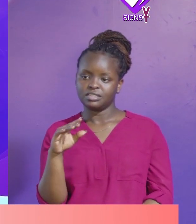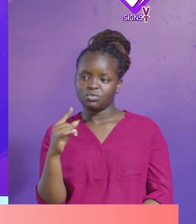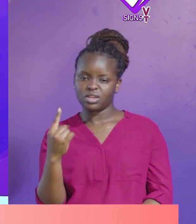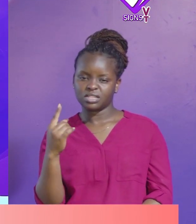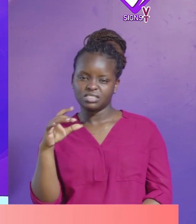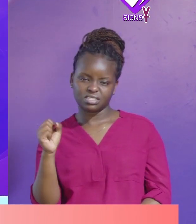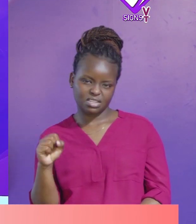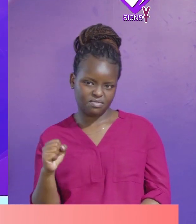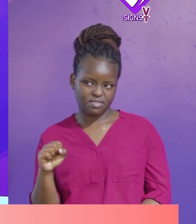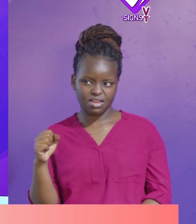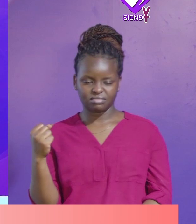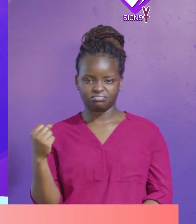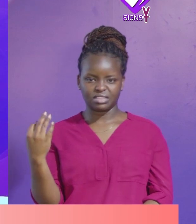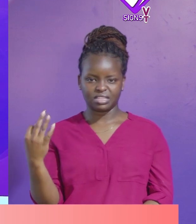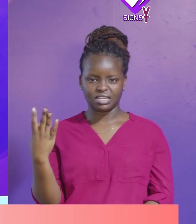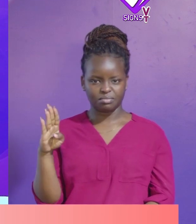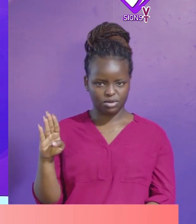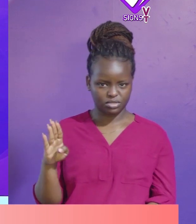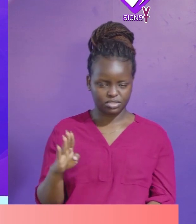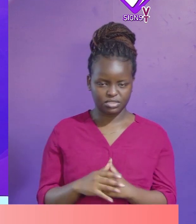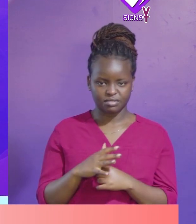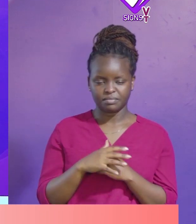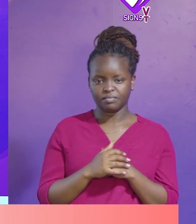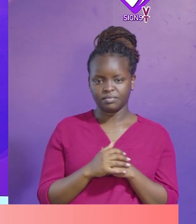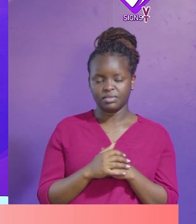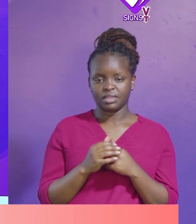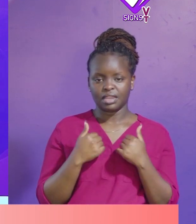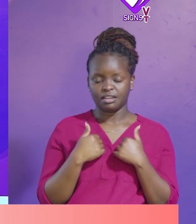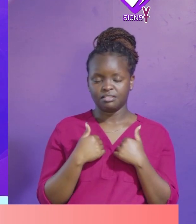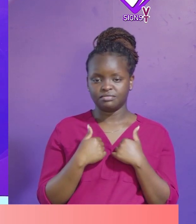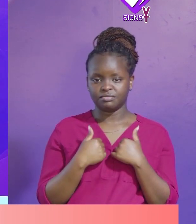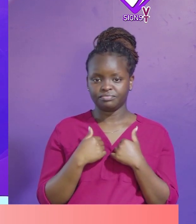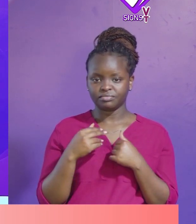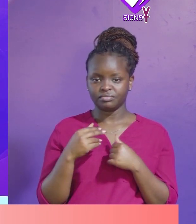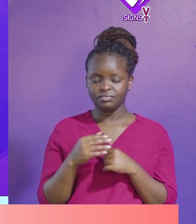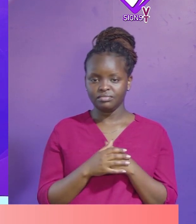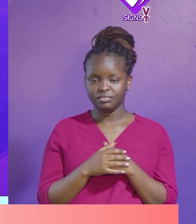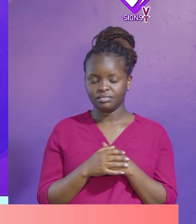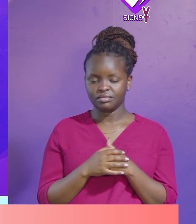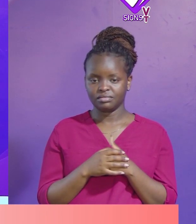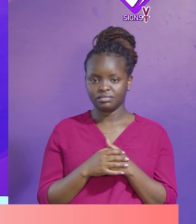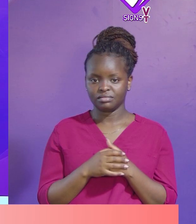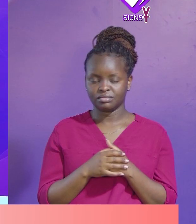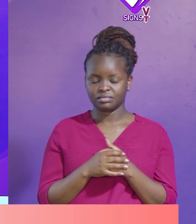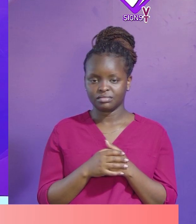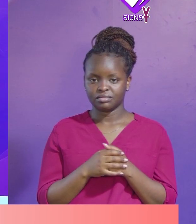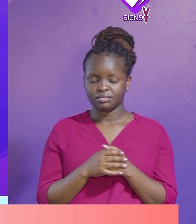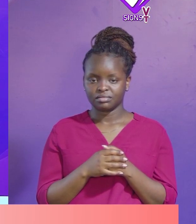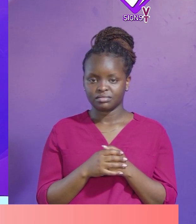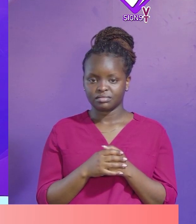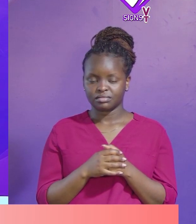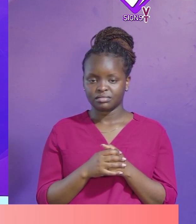to 5. Netherlands had 2 gold, 2 silver and 2 bronze, totaling to 6 in